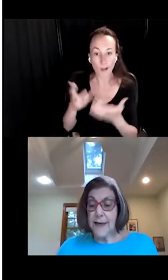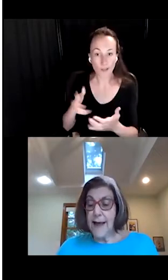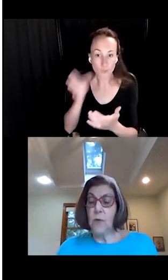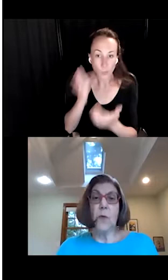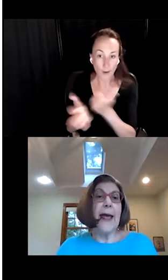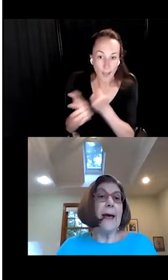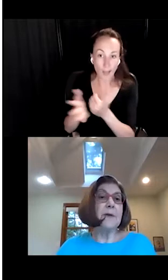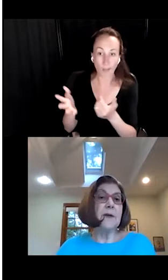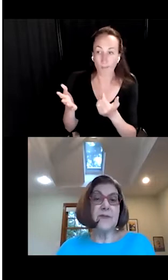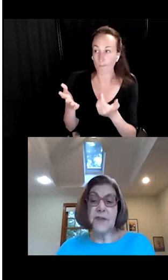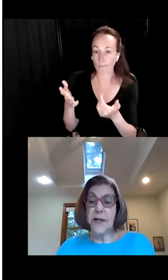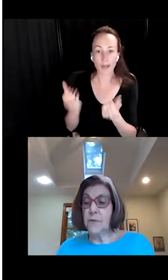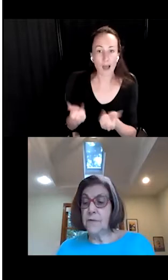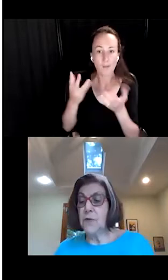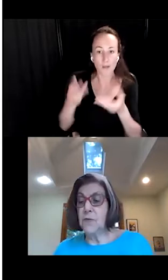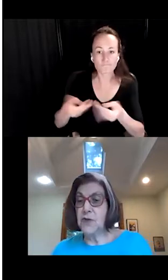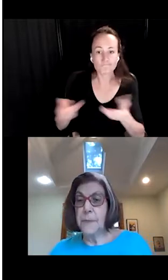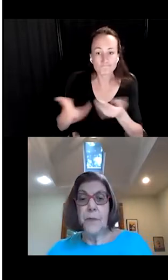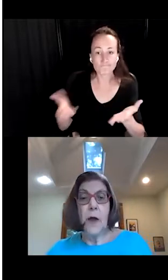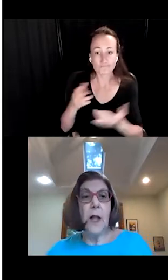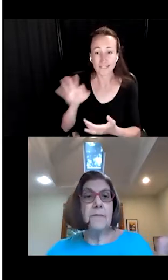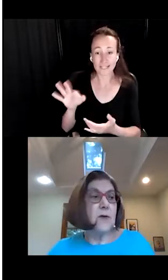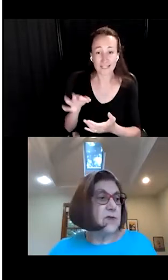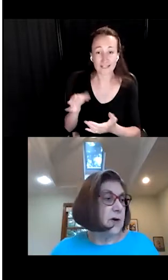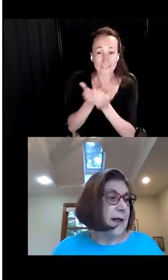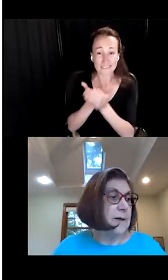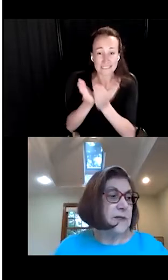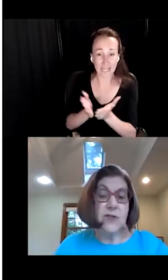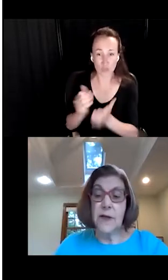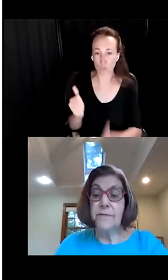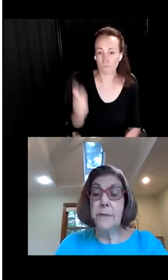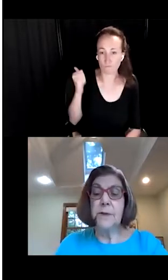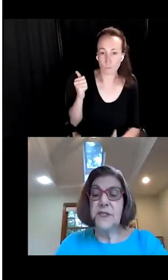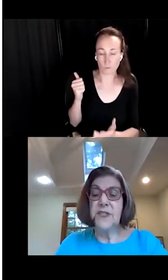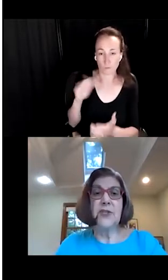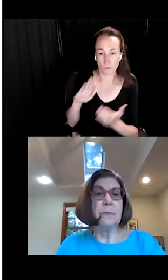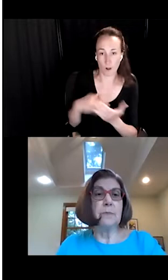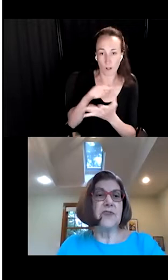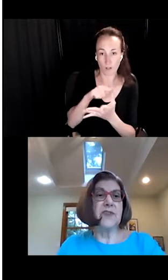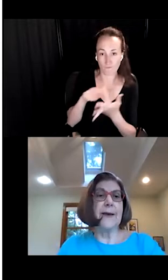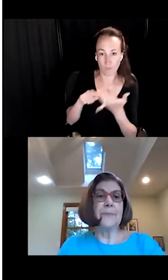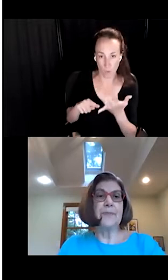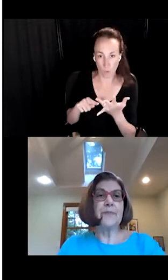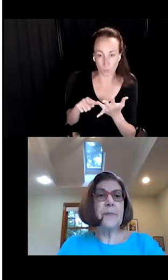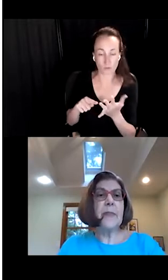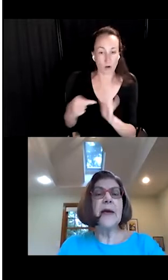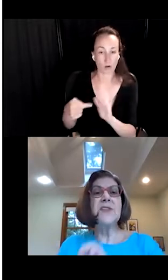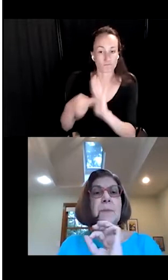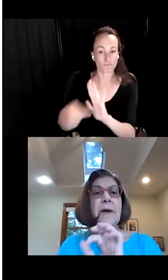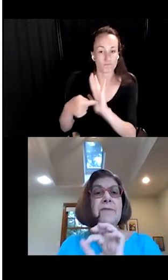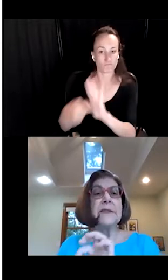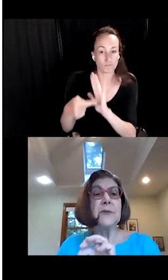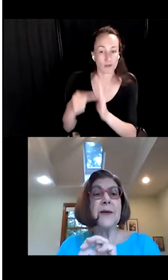handed out, what happened if a sailor refused. All of those are elements of implementation per se,